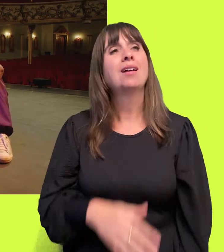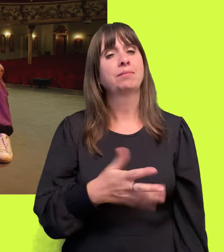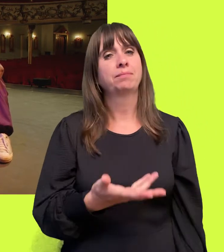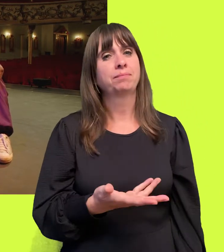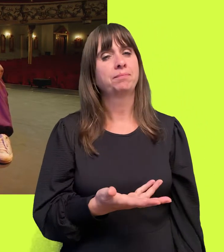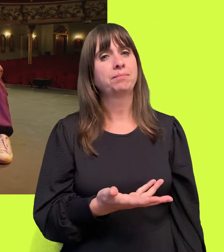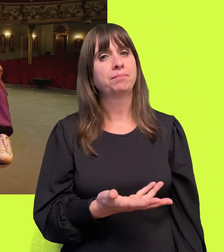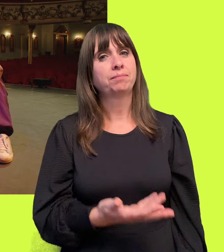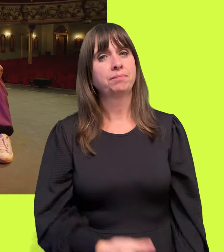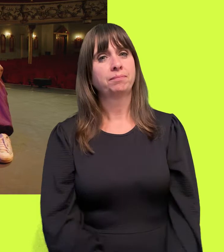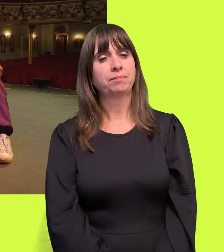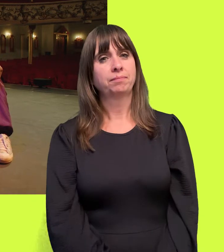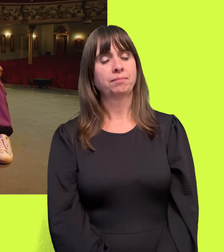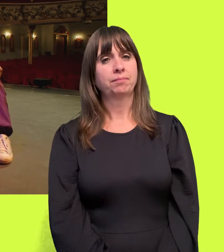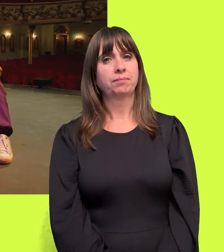Guys.